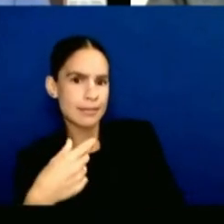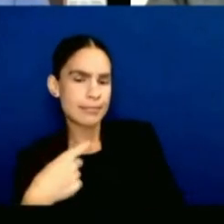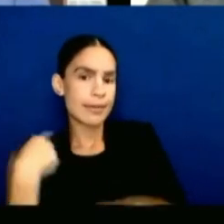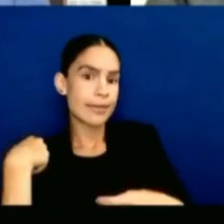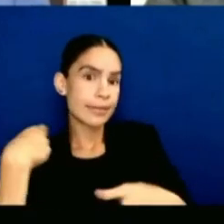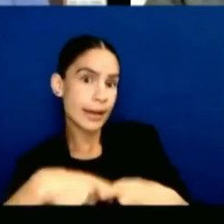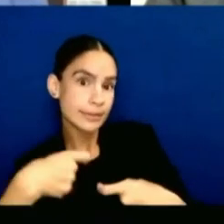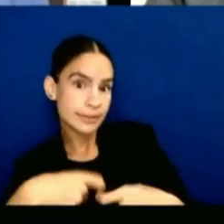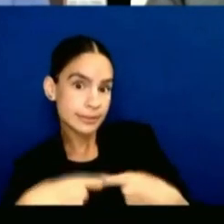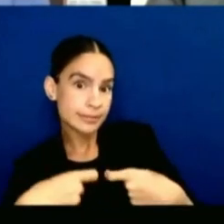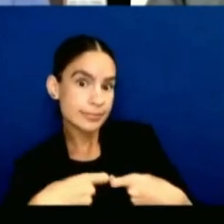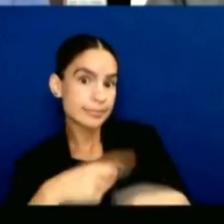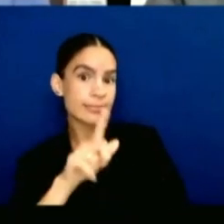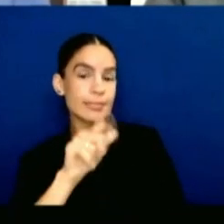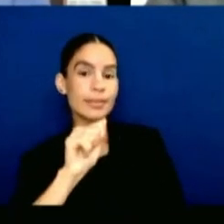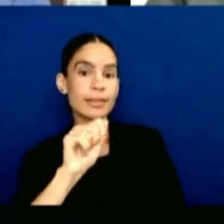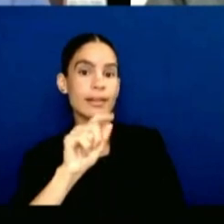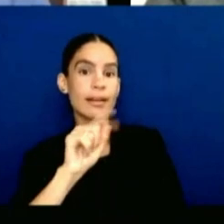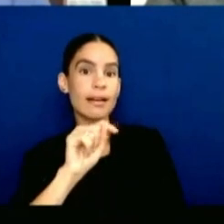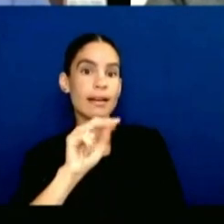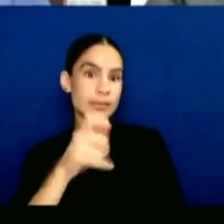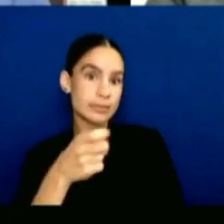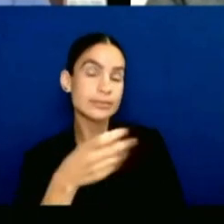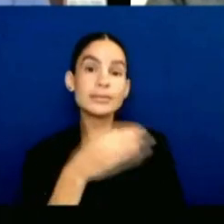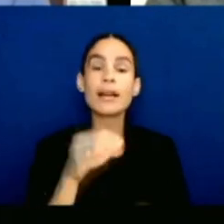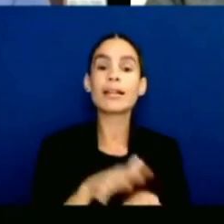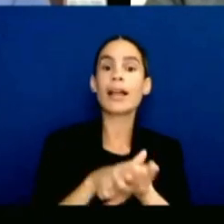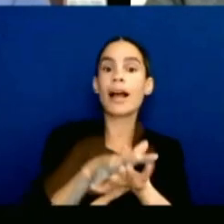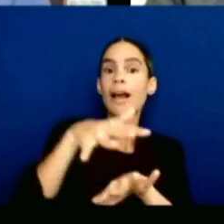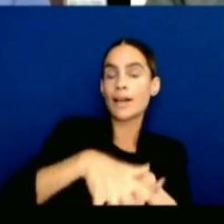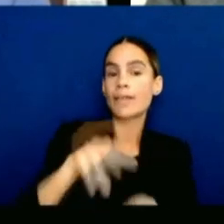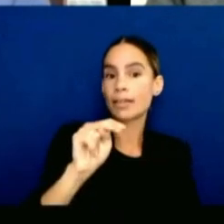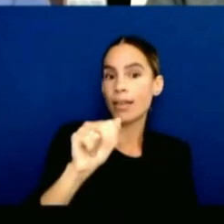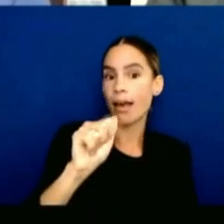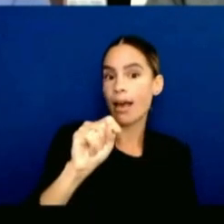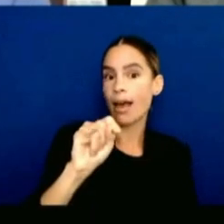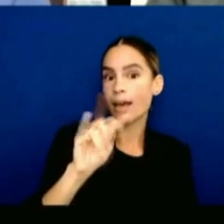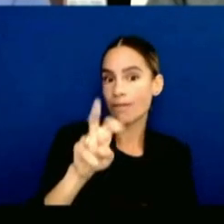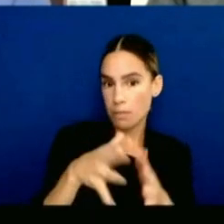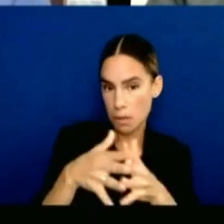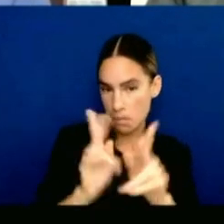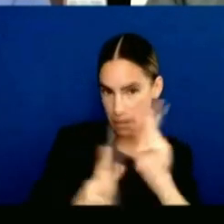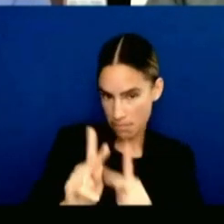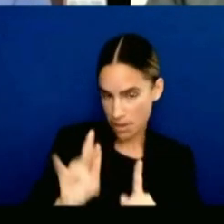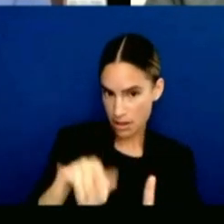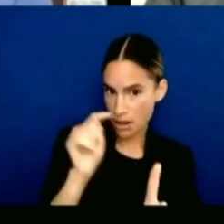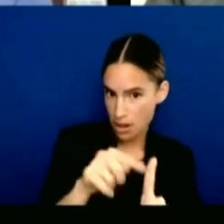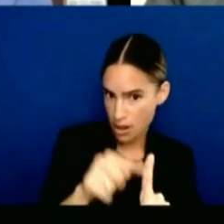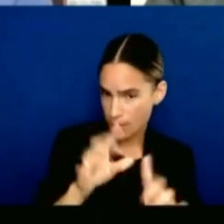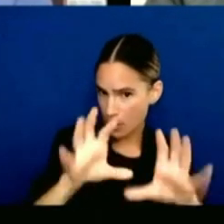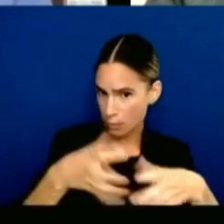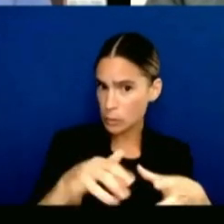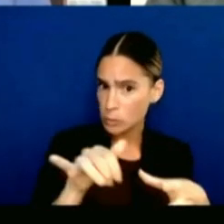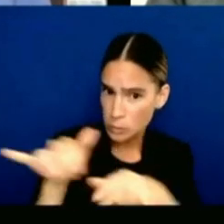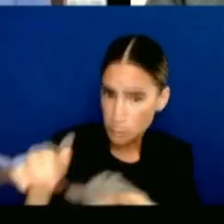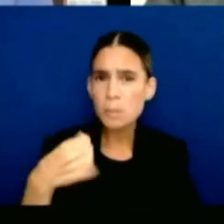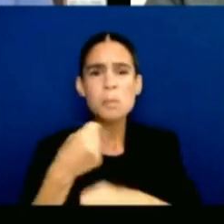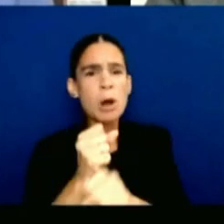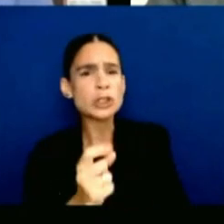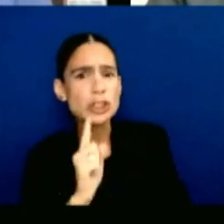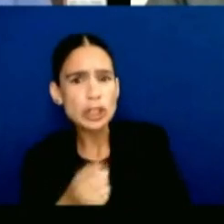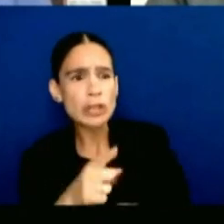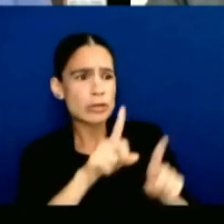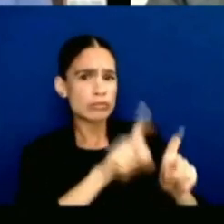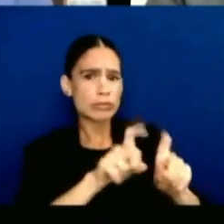involved in making sure that the trials are quite well represented by the individuals who are most